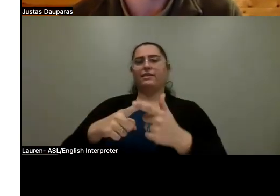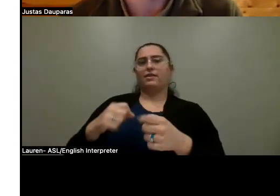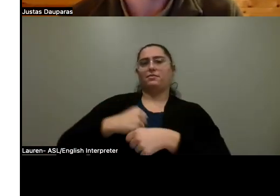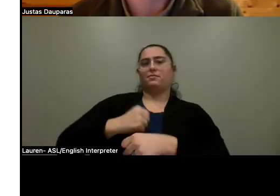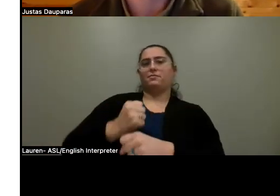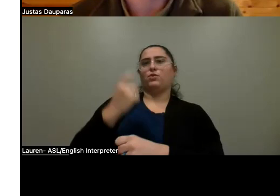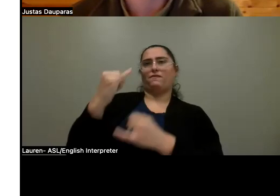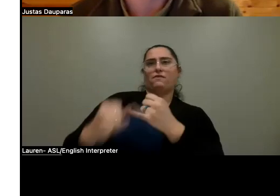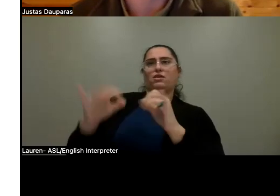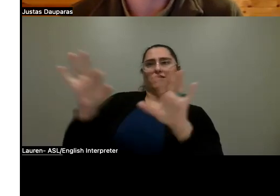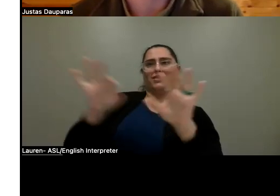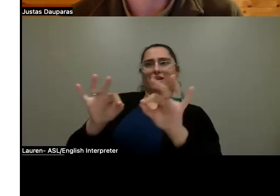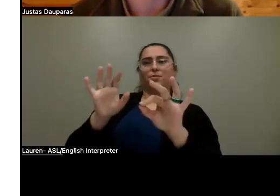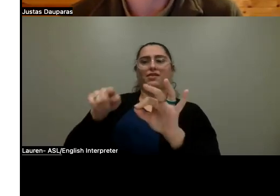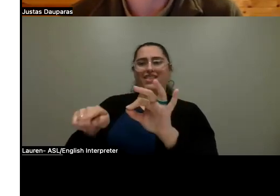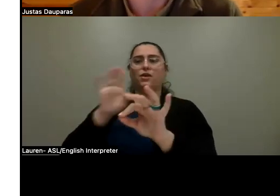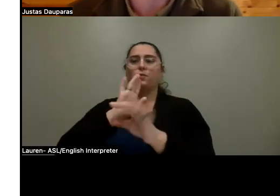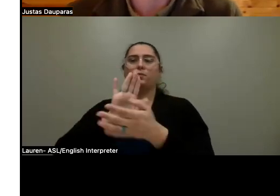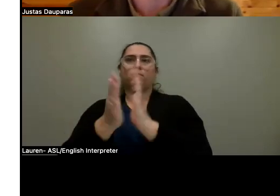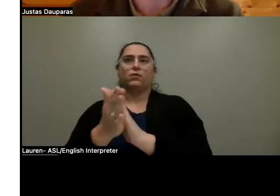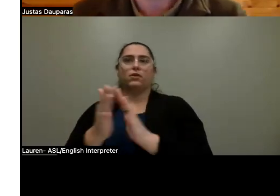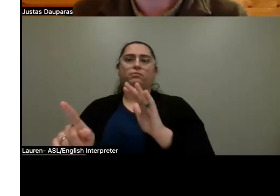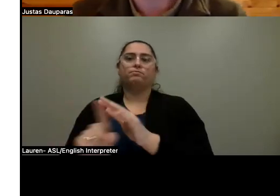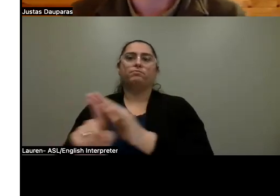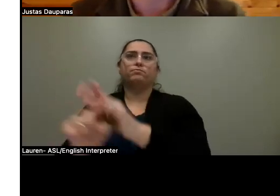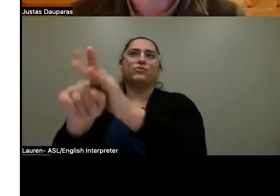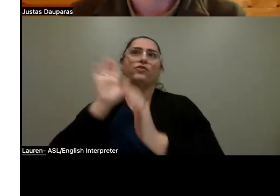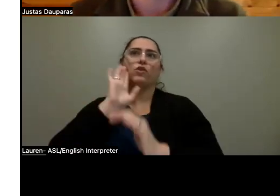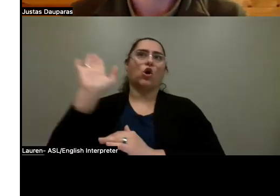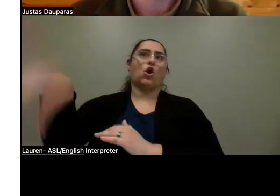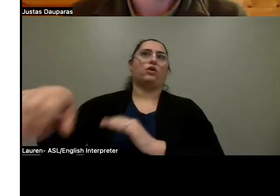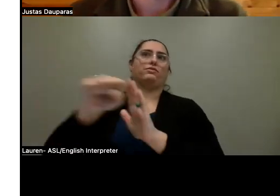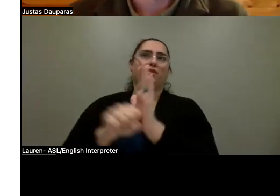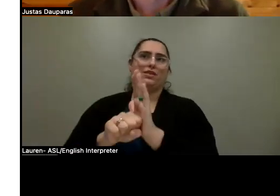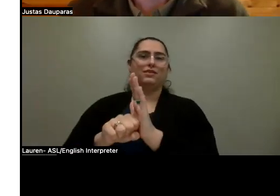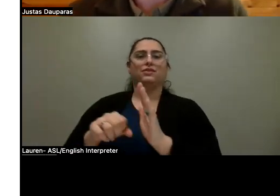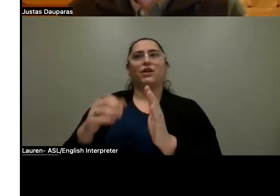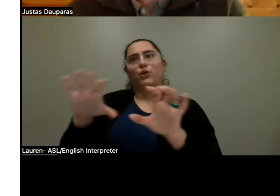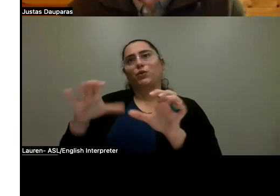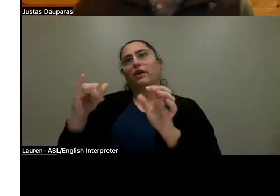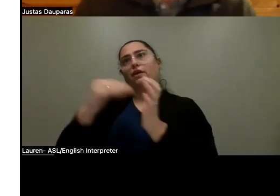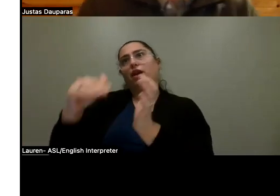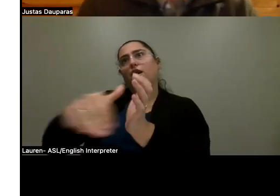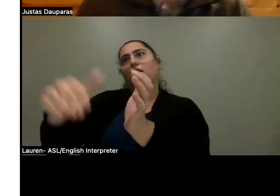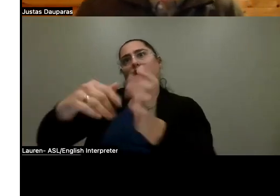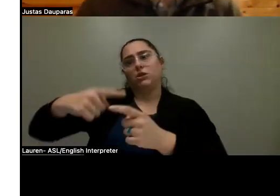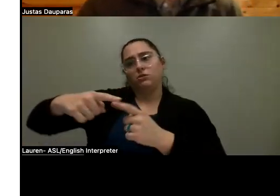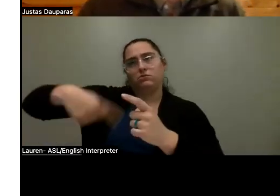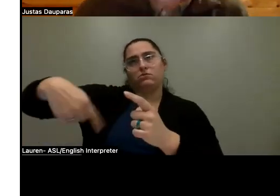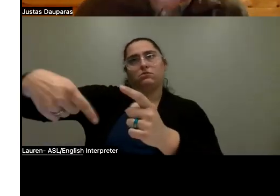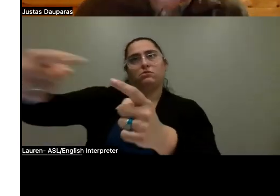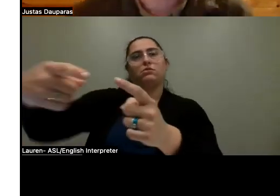states. And you do that again and again. So there's some interesting extensions of this. So some final points